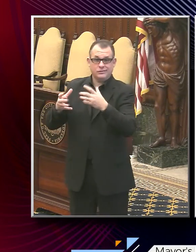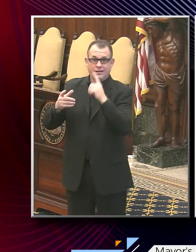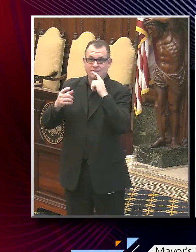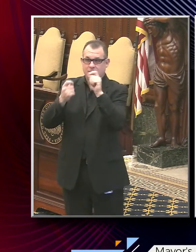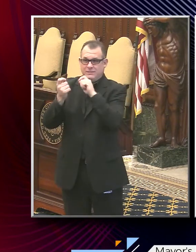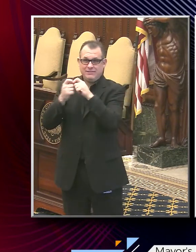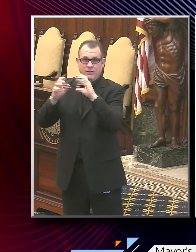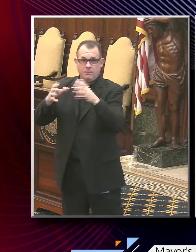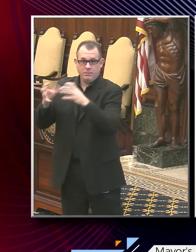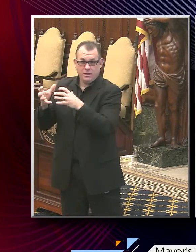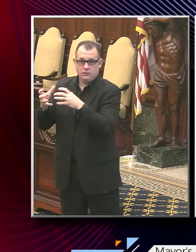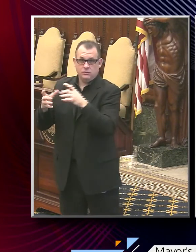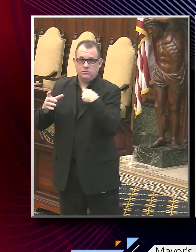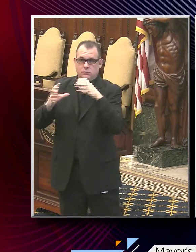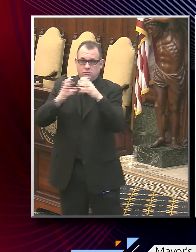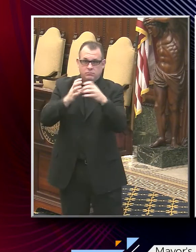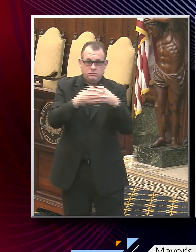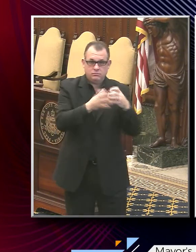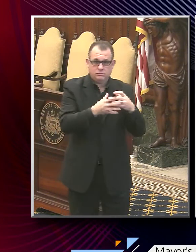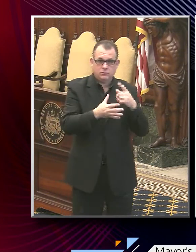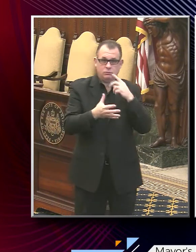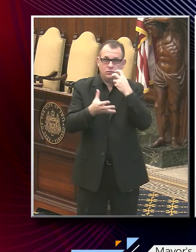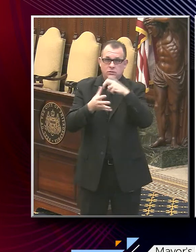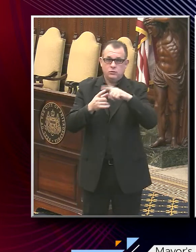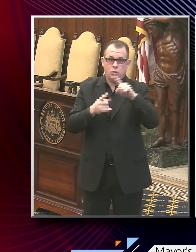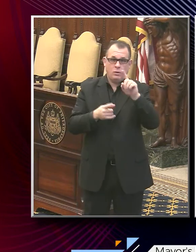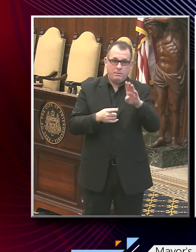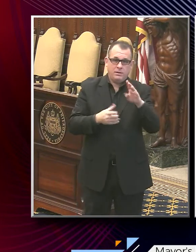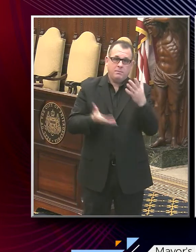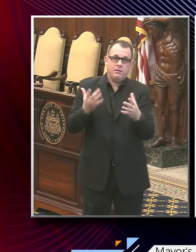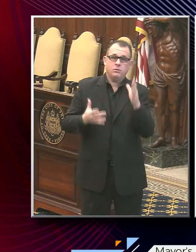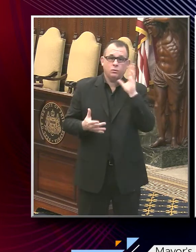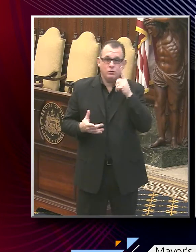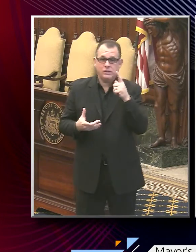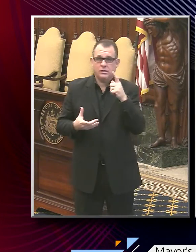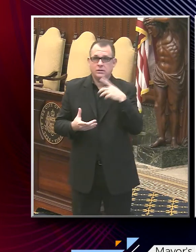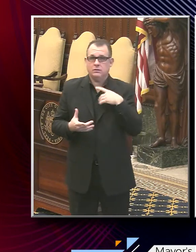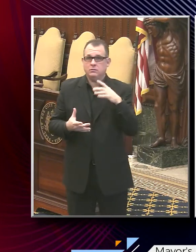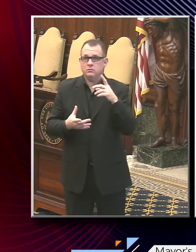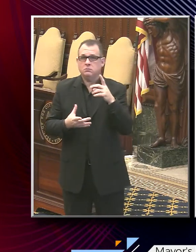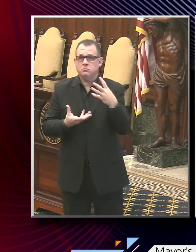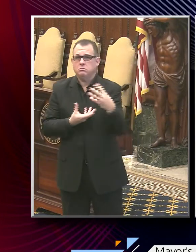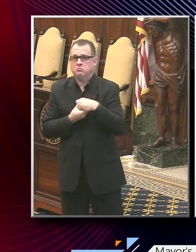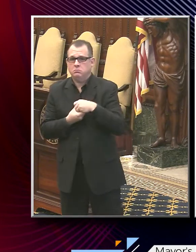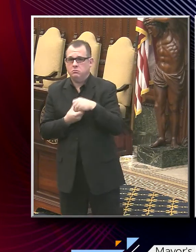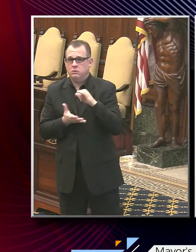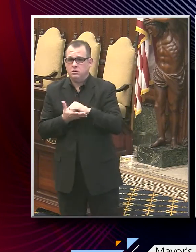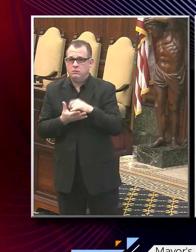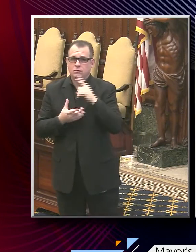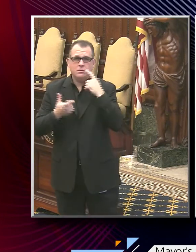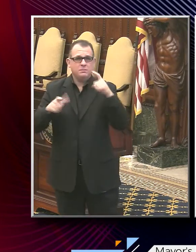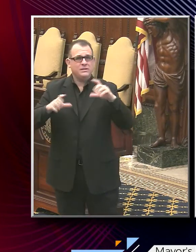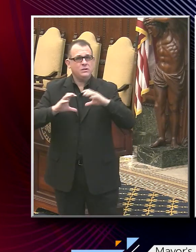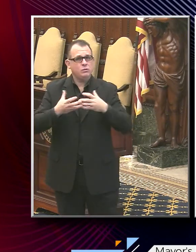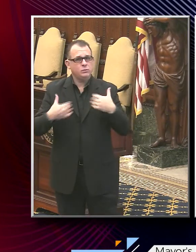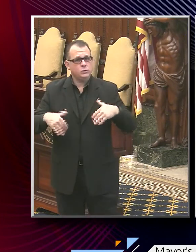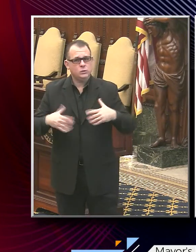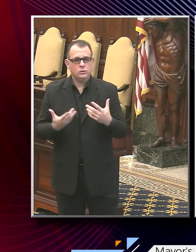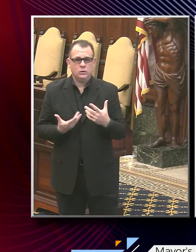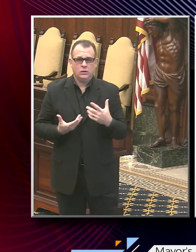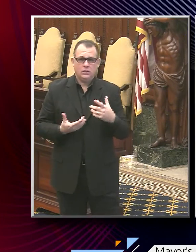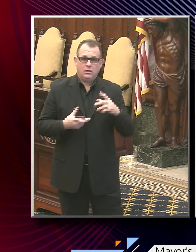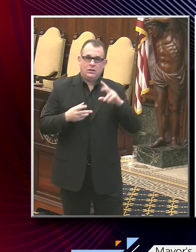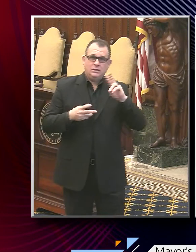defined. As we move into 1B, we may want to do something like that where the populations are less well defined, and we need to make sure that we can find those